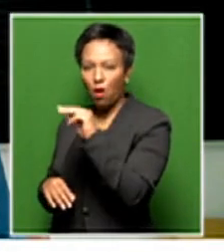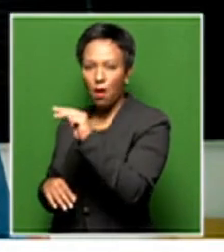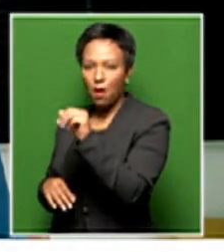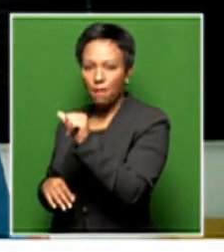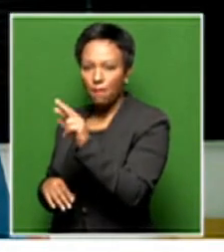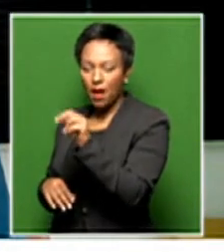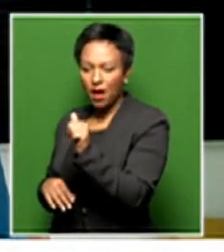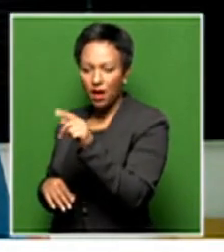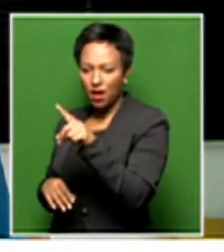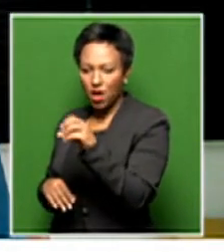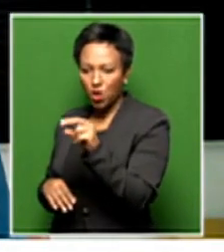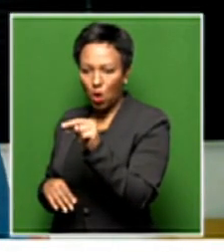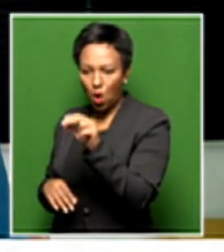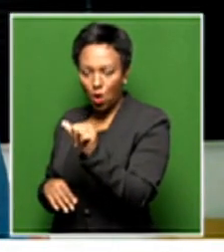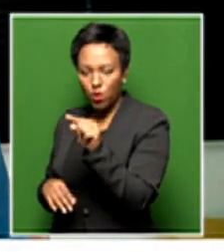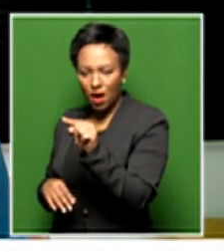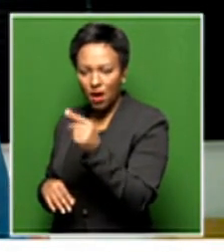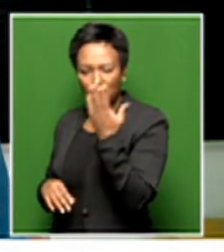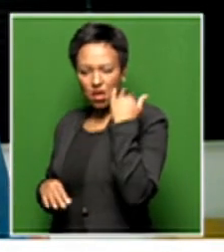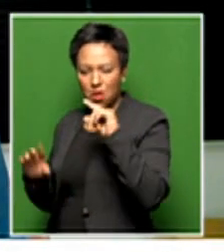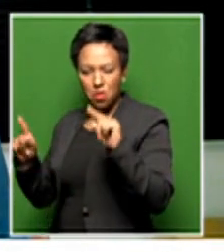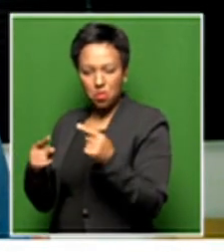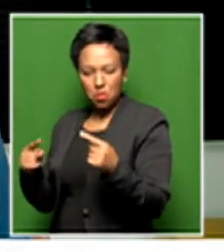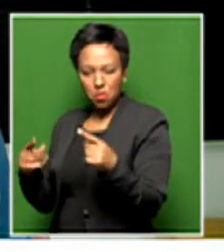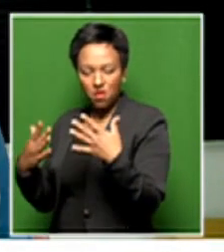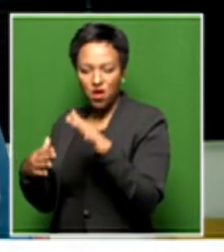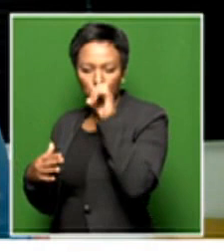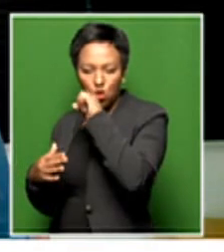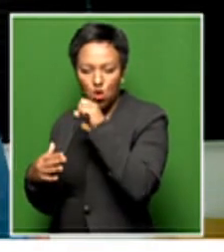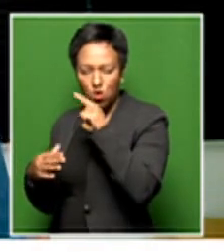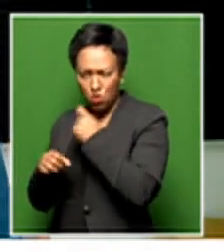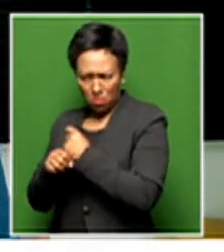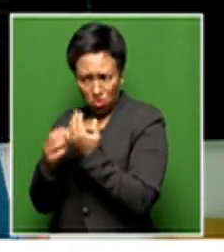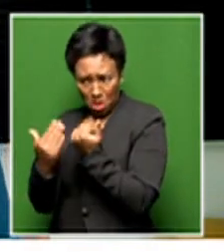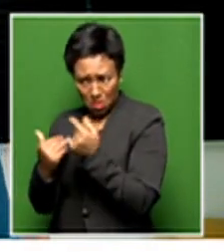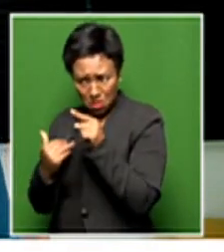song take your career to new heights? Did you perhaps expect that it would be that huge?